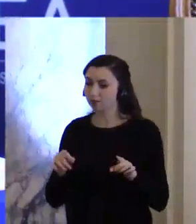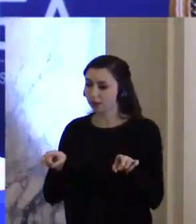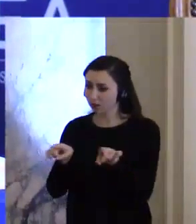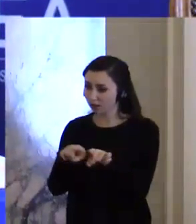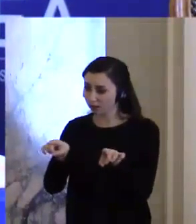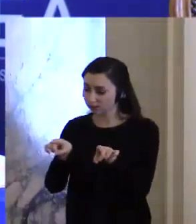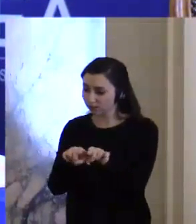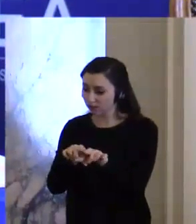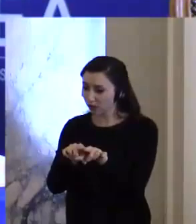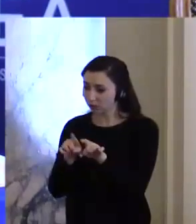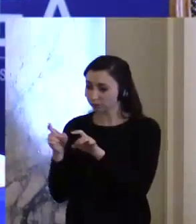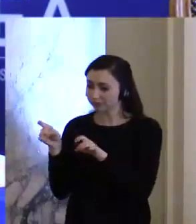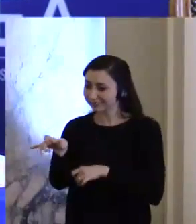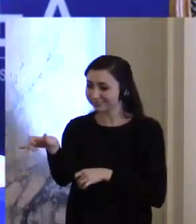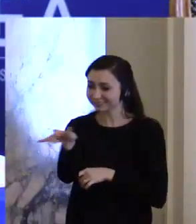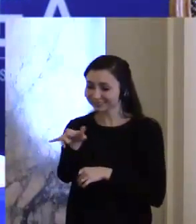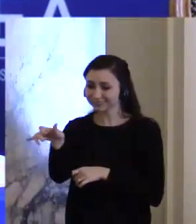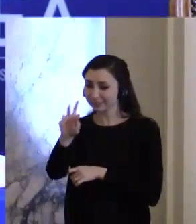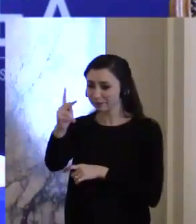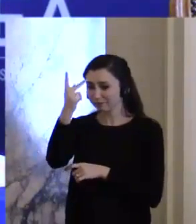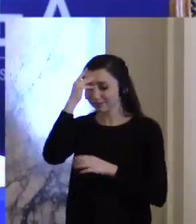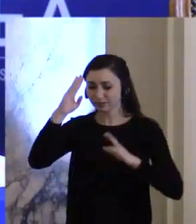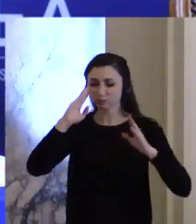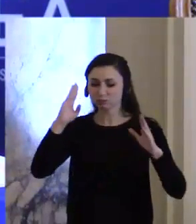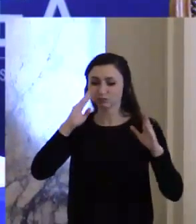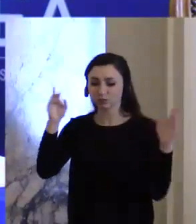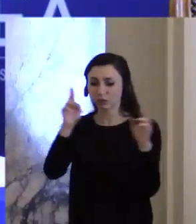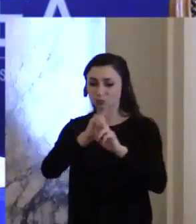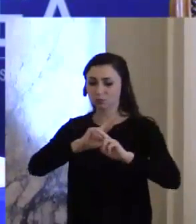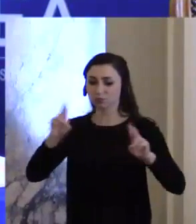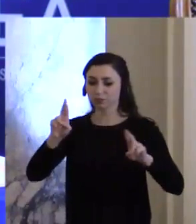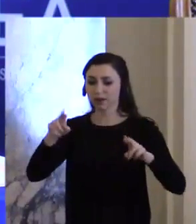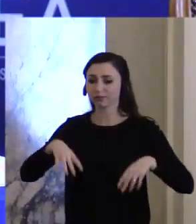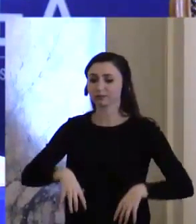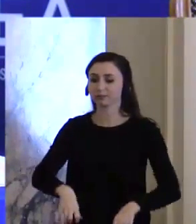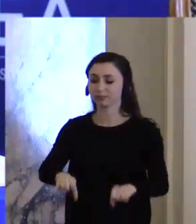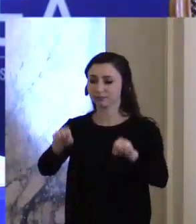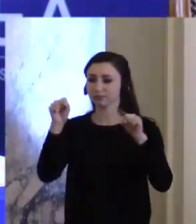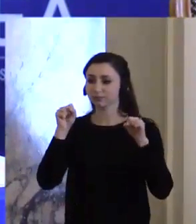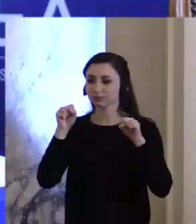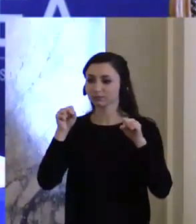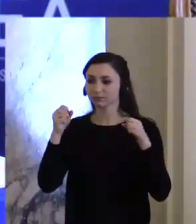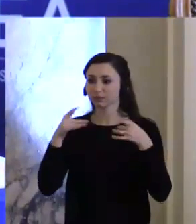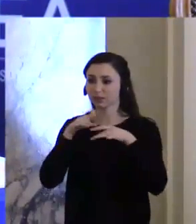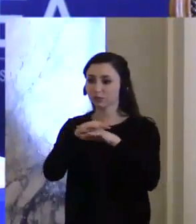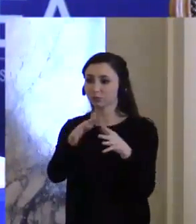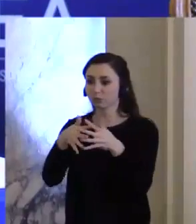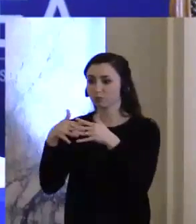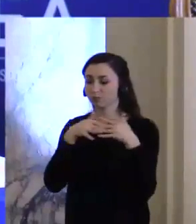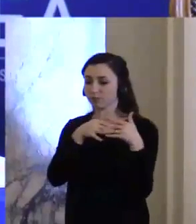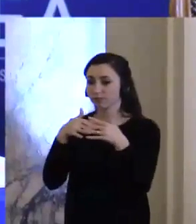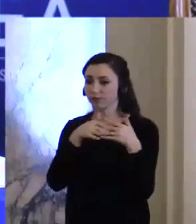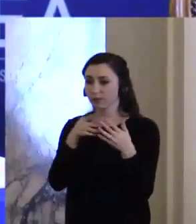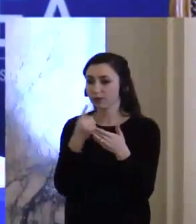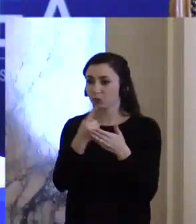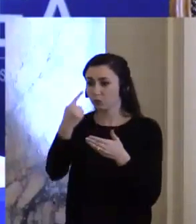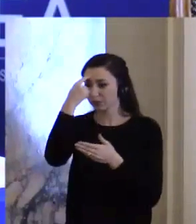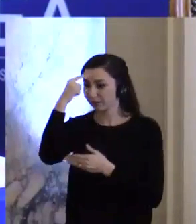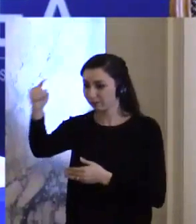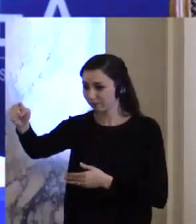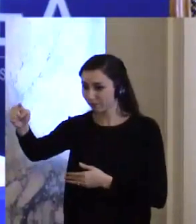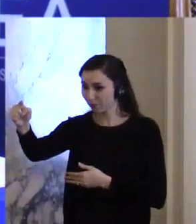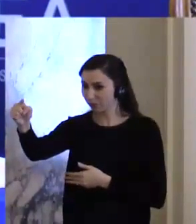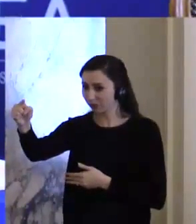los preparativos y a las celebraciones de la Semana Interamericana para los Pueblos Indígenas, y en agosto